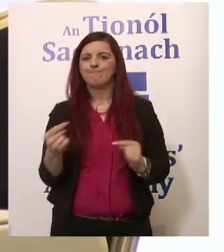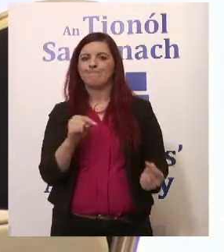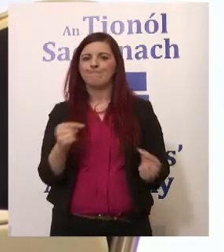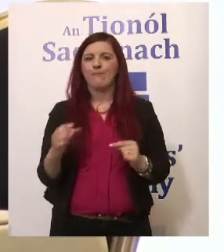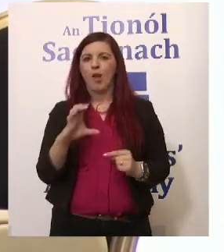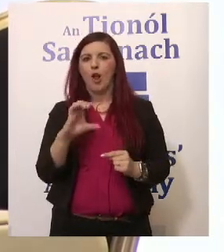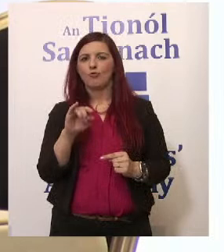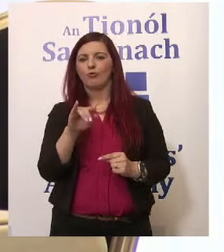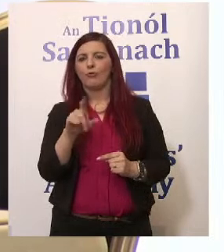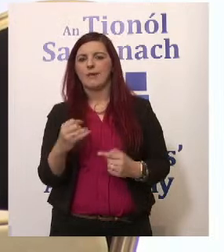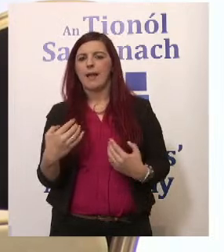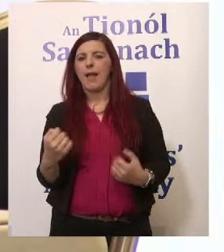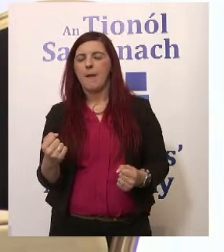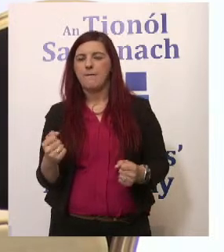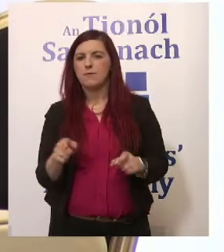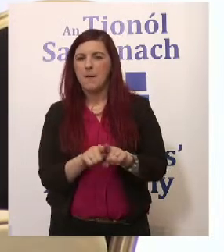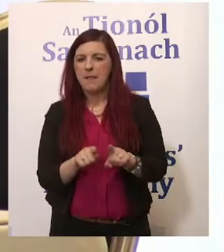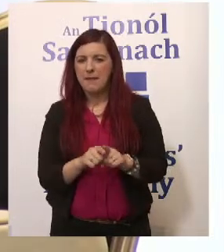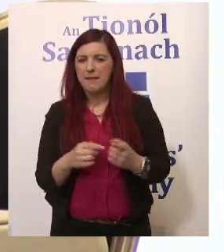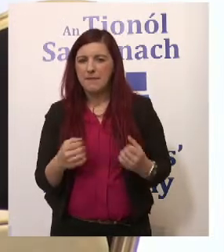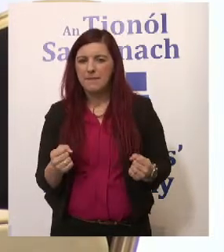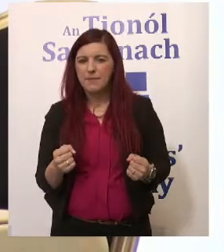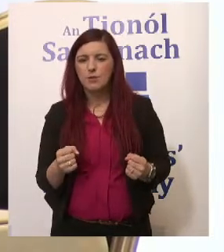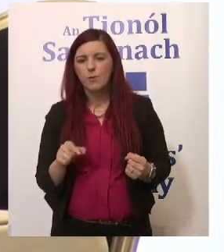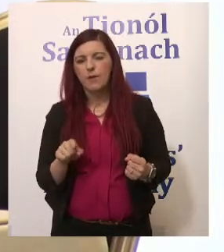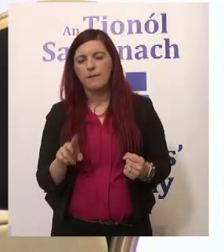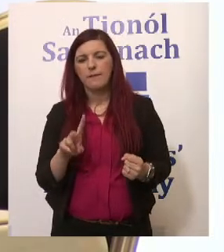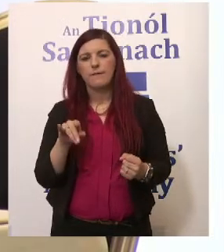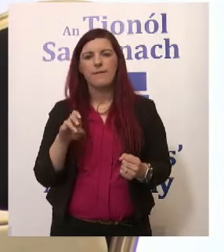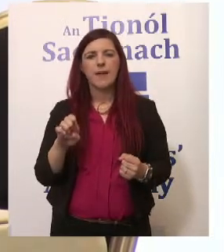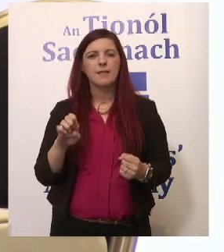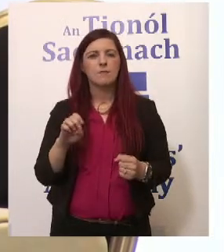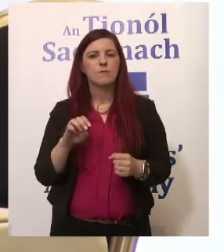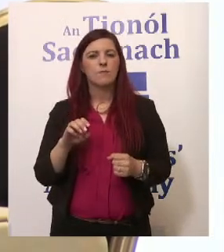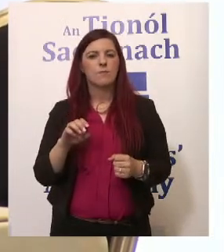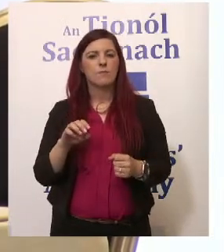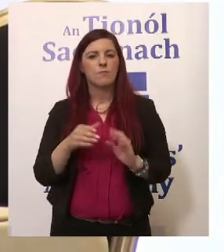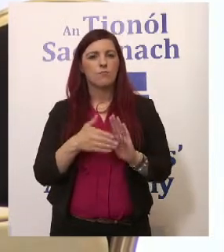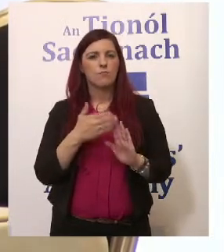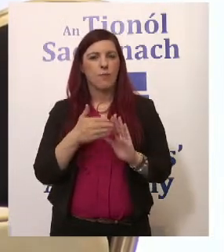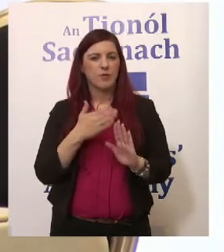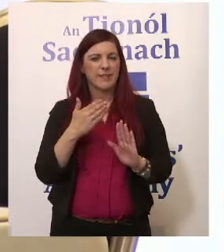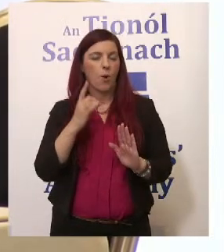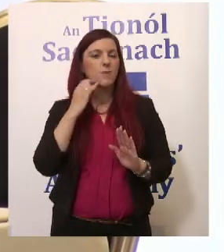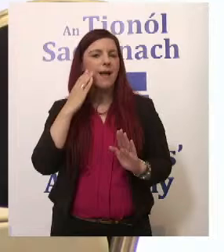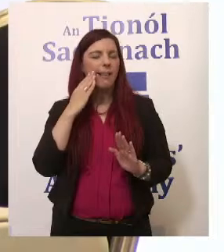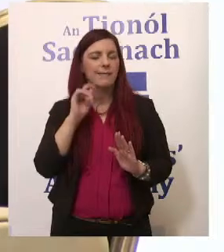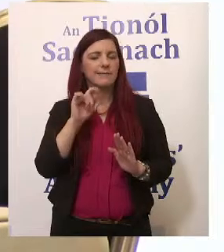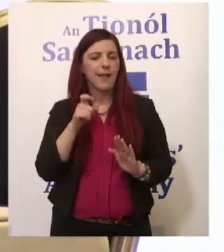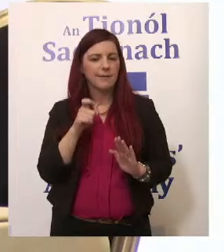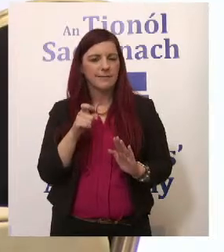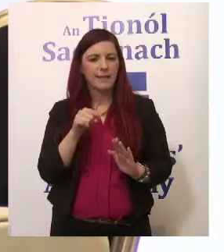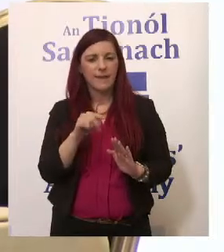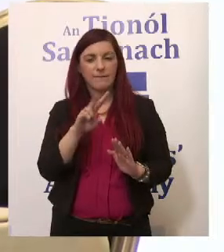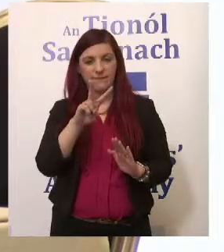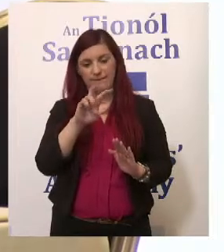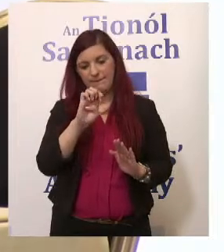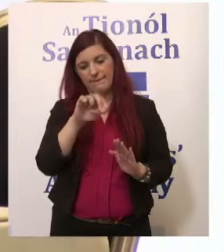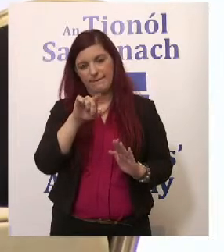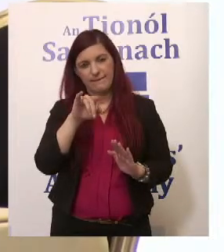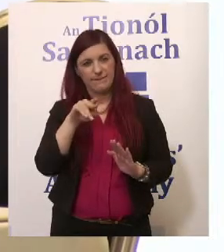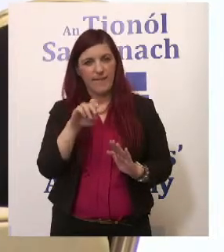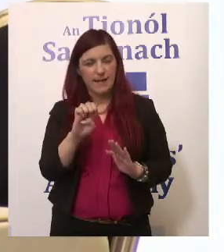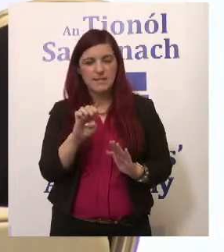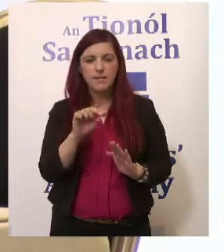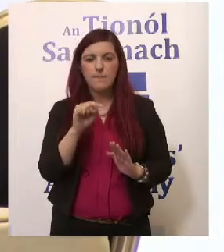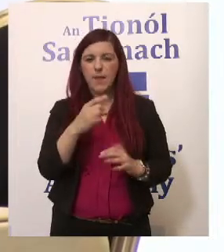one. There's quite a bit of controversy about the Venice property tax, and it ties into lots of debates